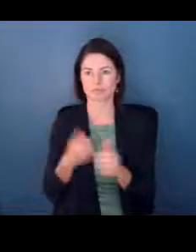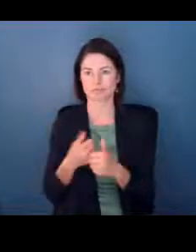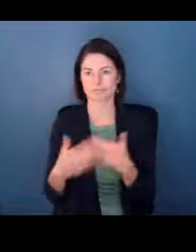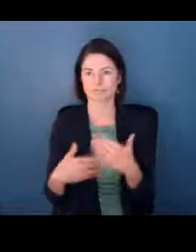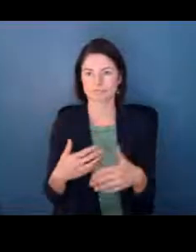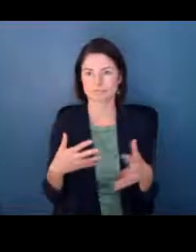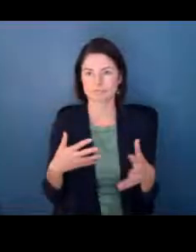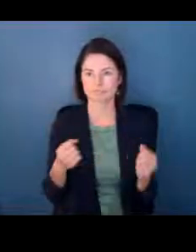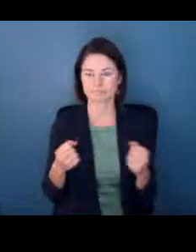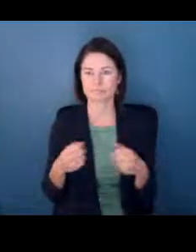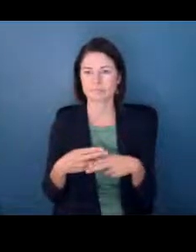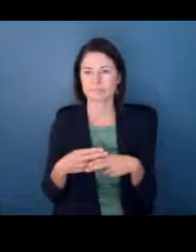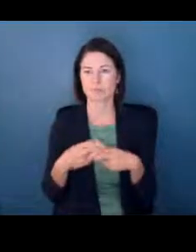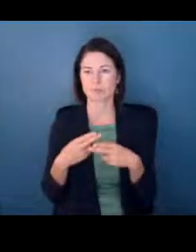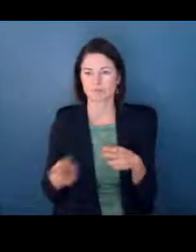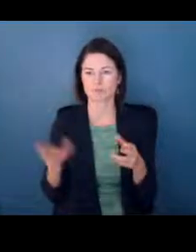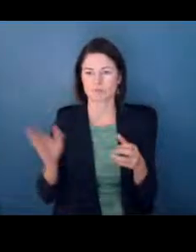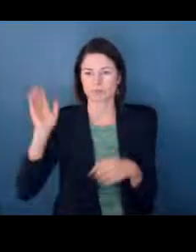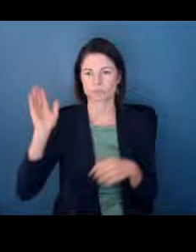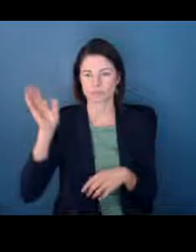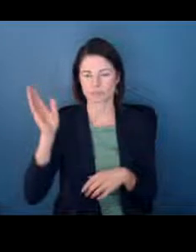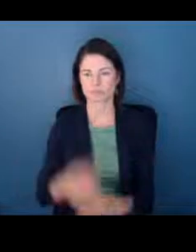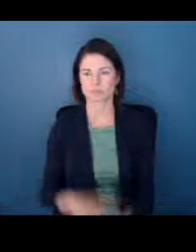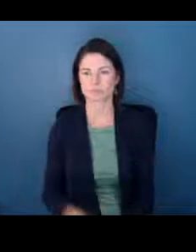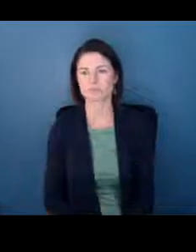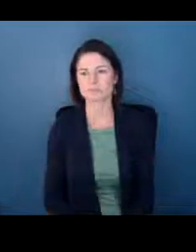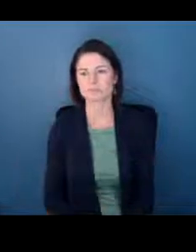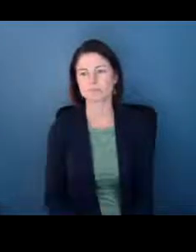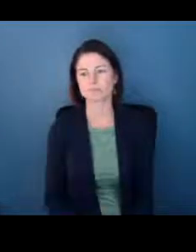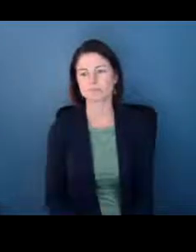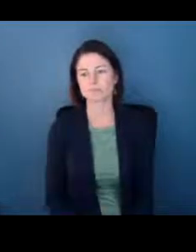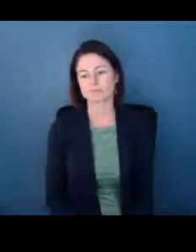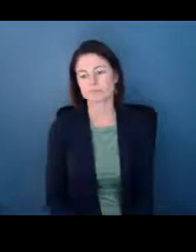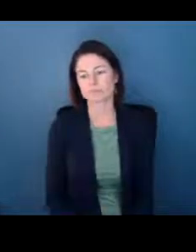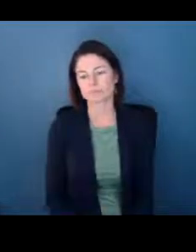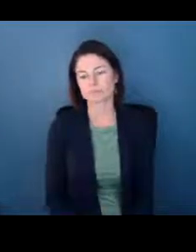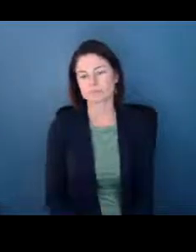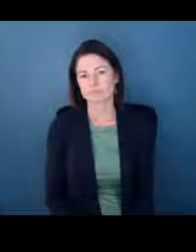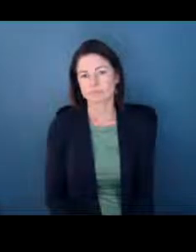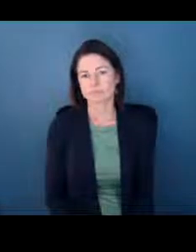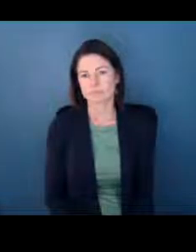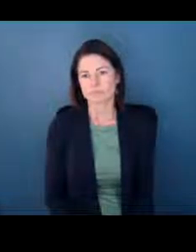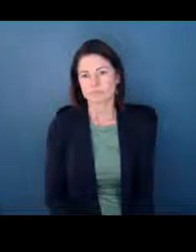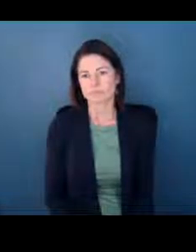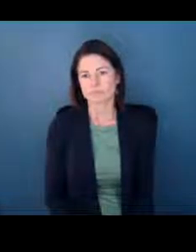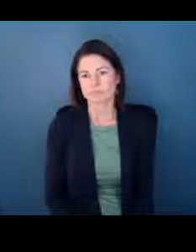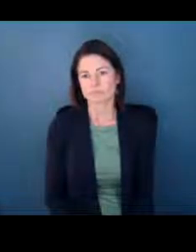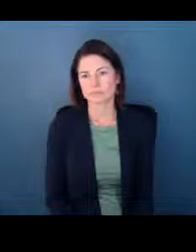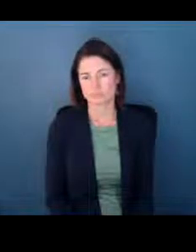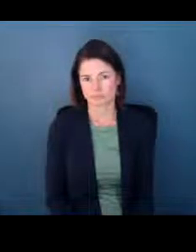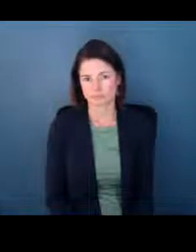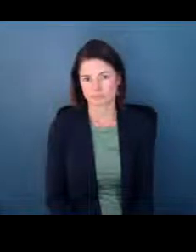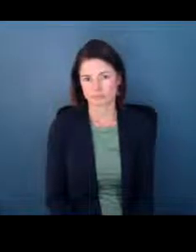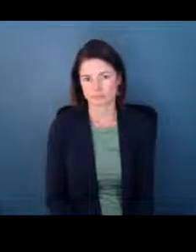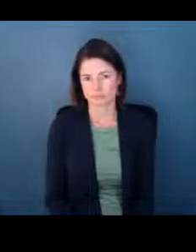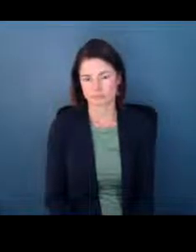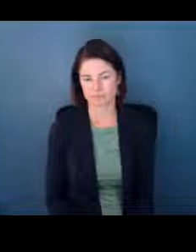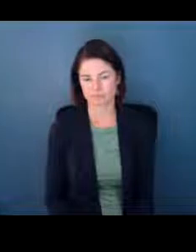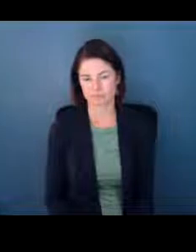brief presentation and try to be as fast as I can and leave it mainly to questions